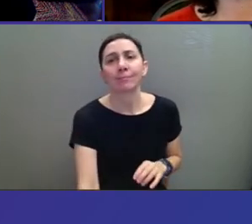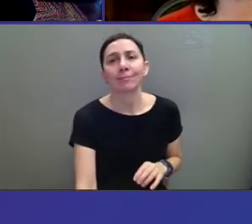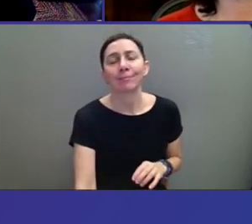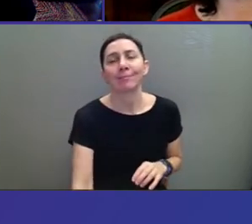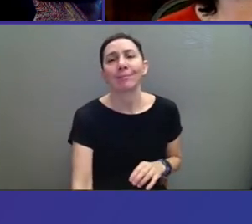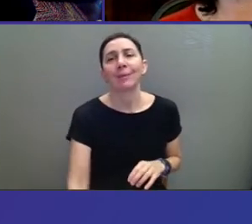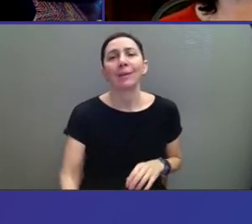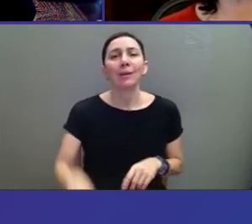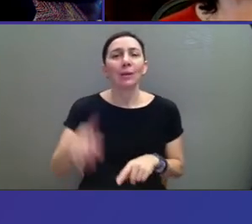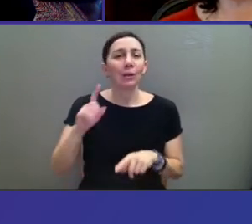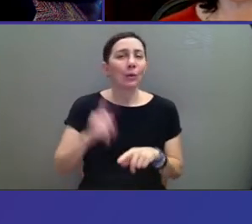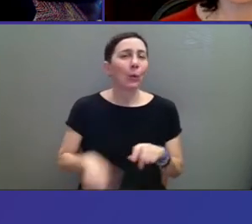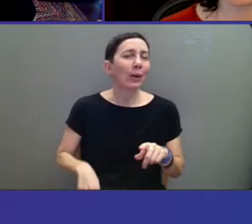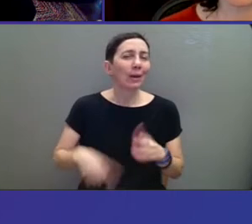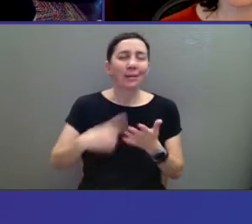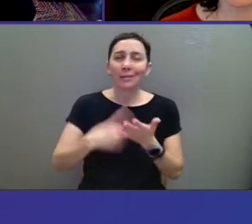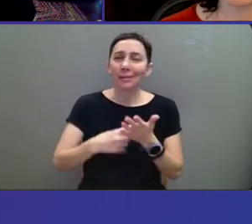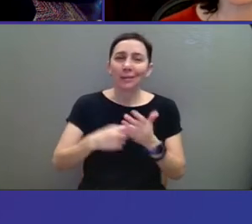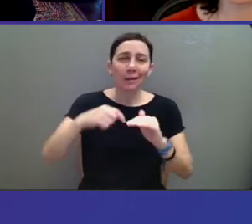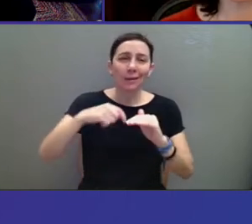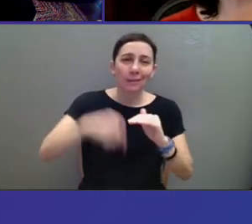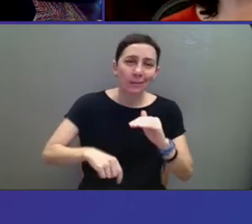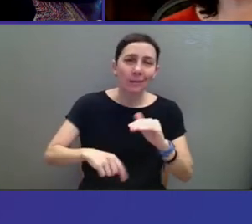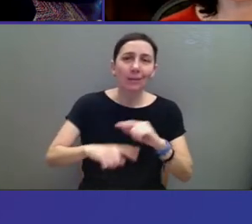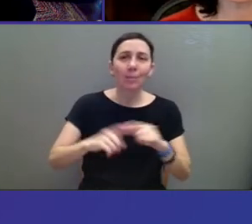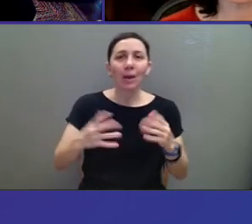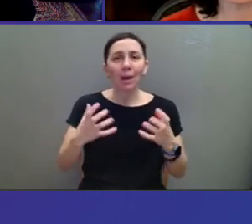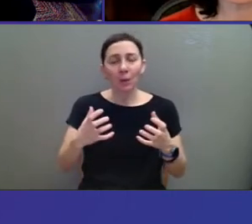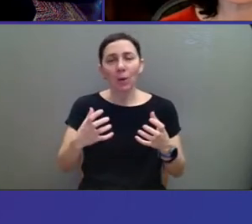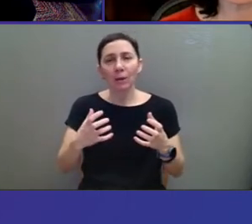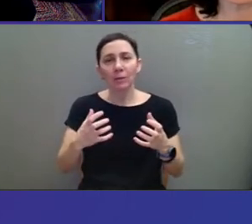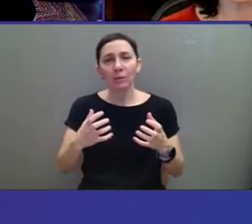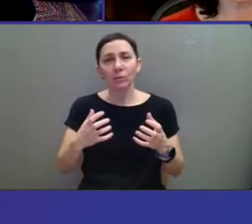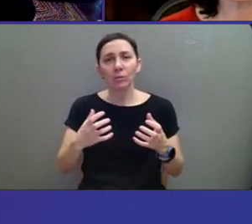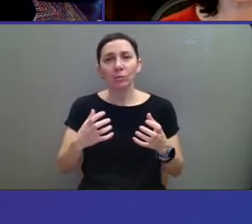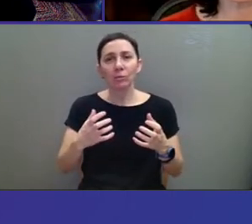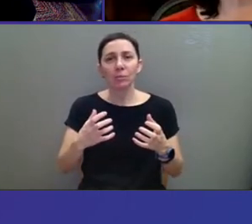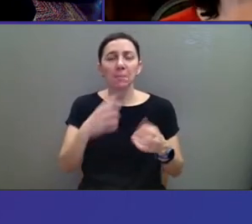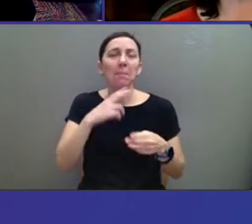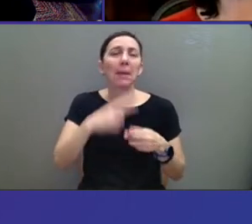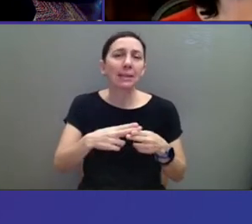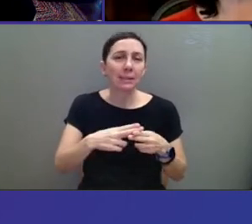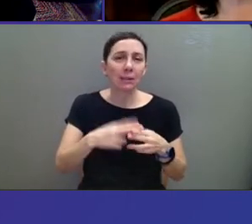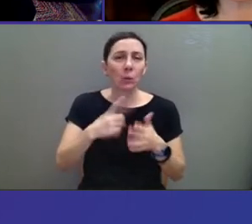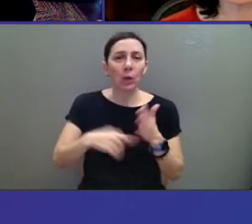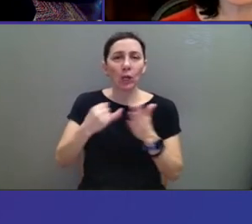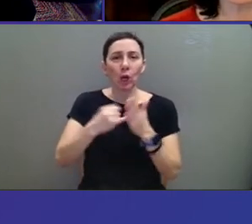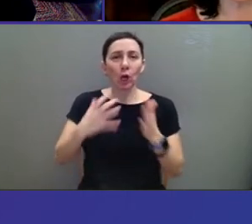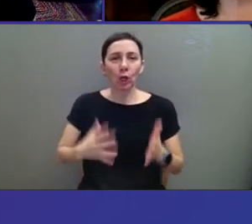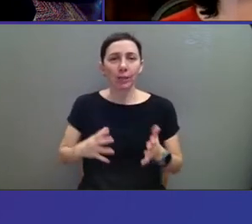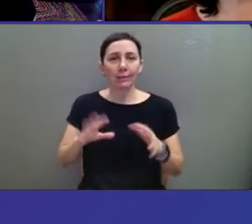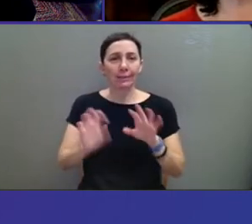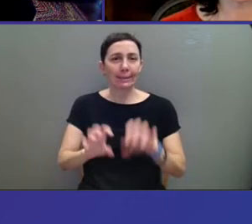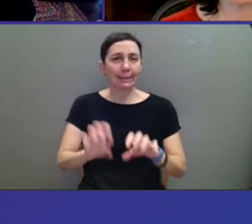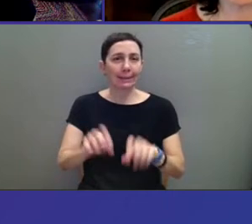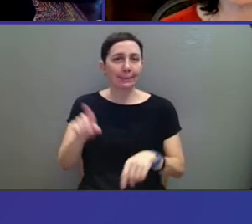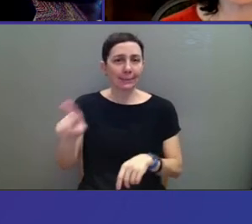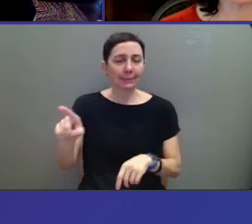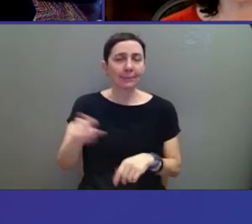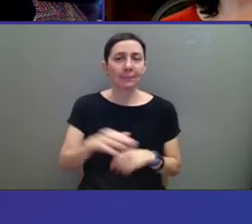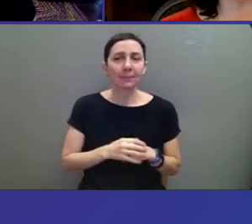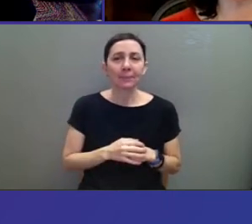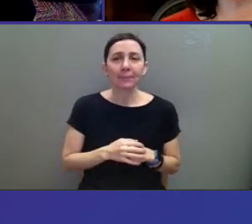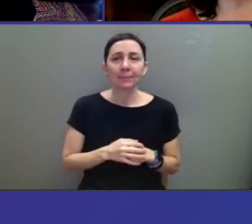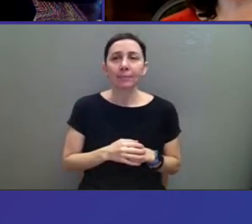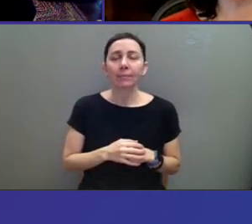to get into all of the details of it, but I did want to name a couple of things that artists brought up in the chat in terms of,